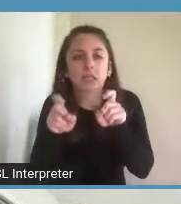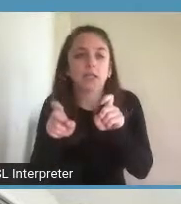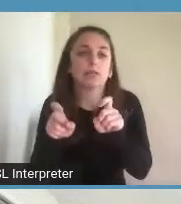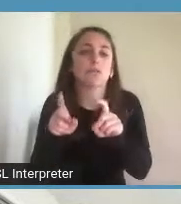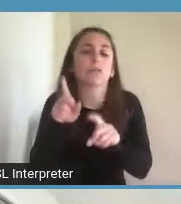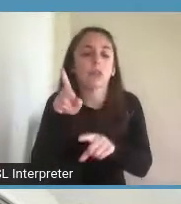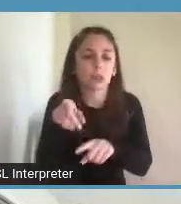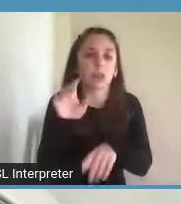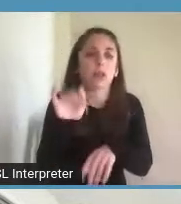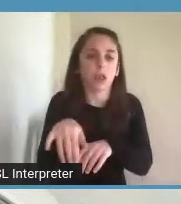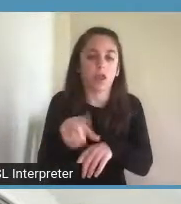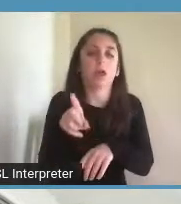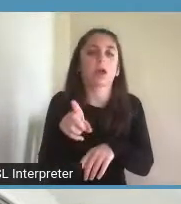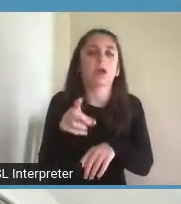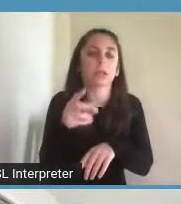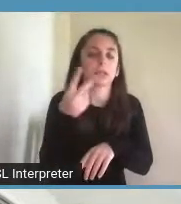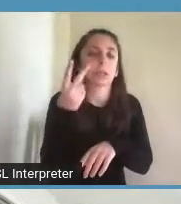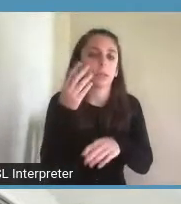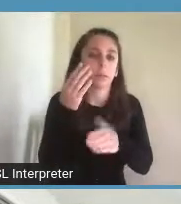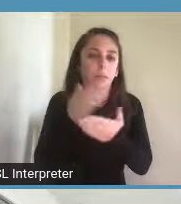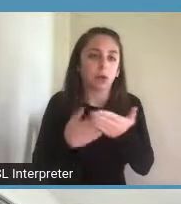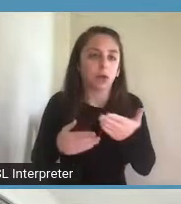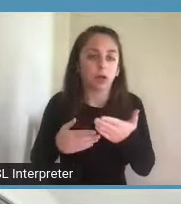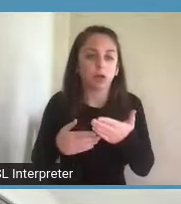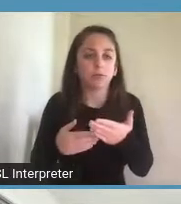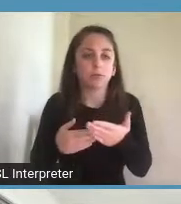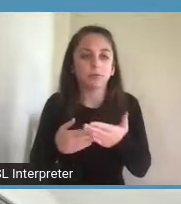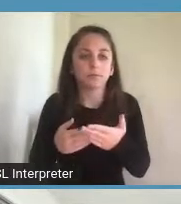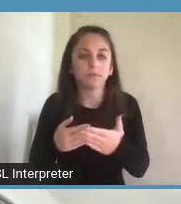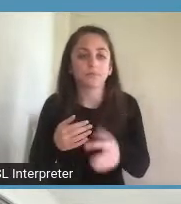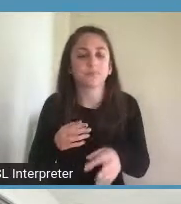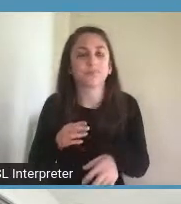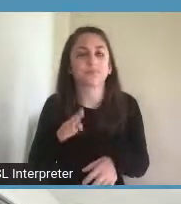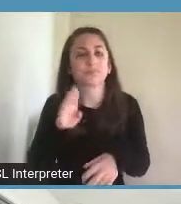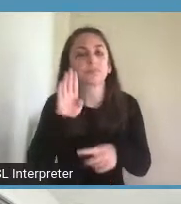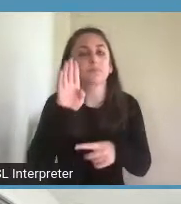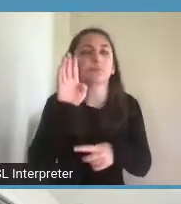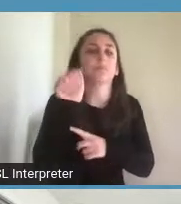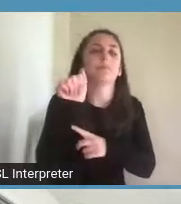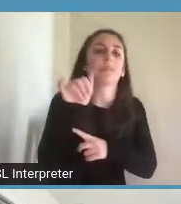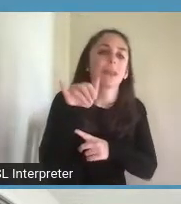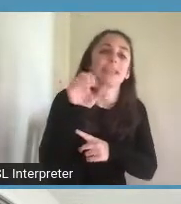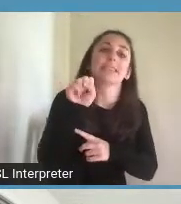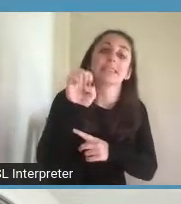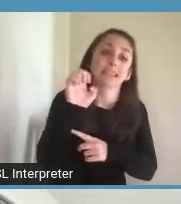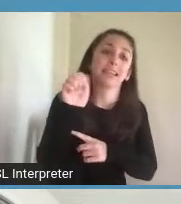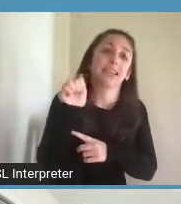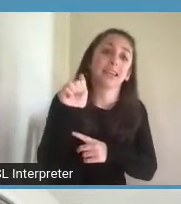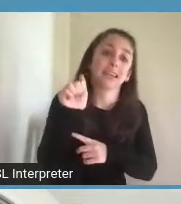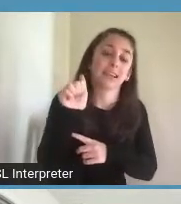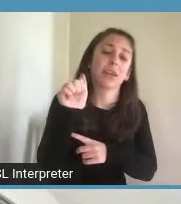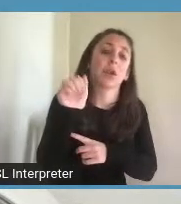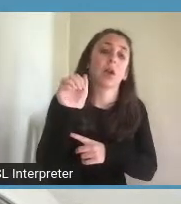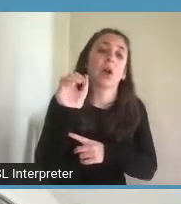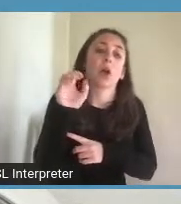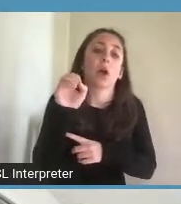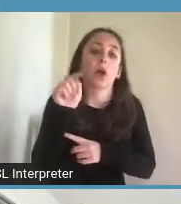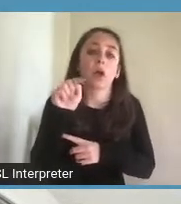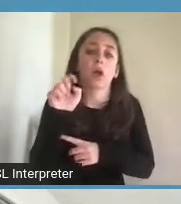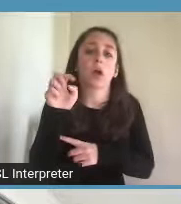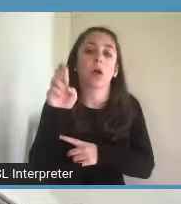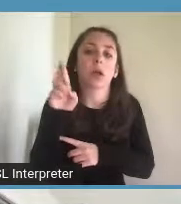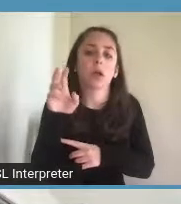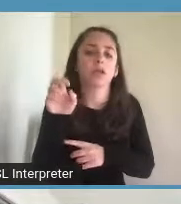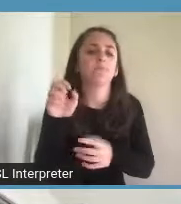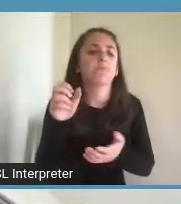part, you see, kelp forest, bay, sea otters. COVID's still there, but it's a little smaller. And so this just helps